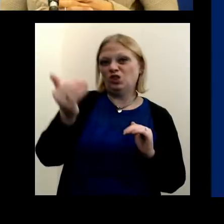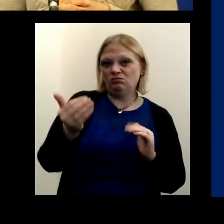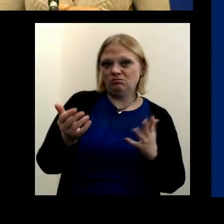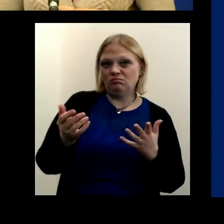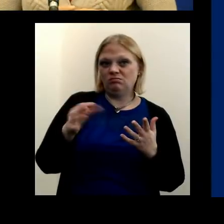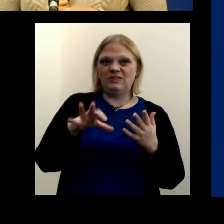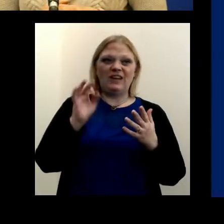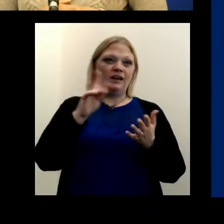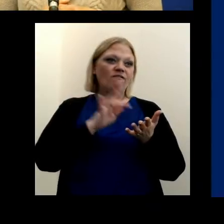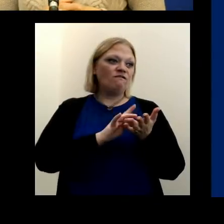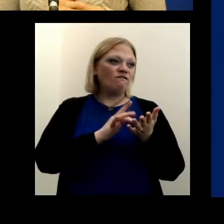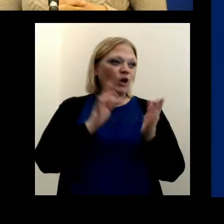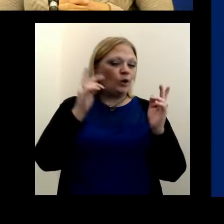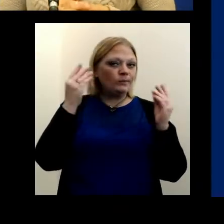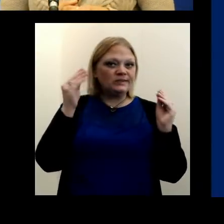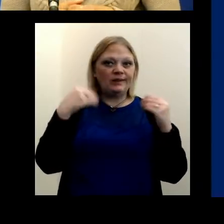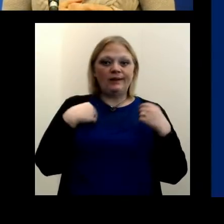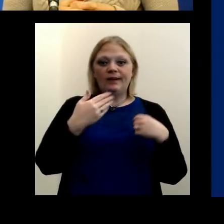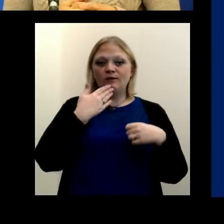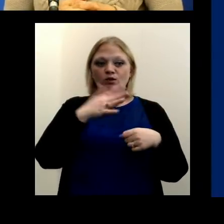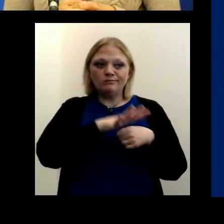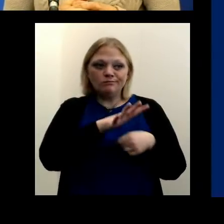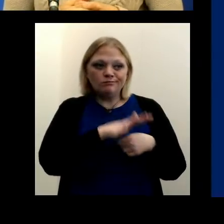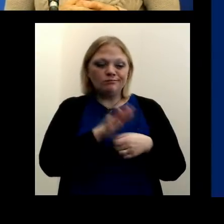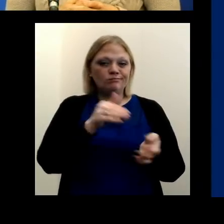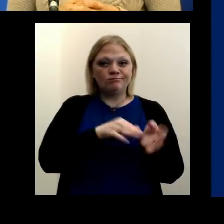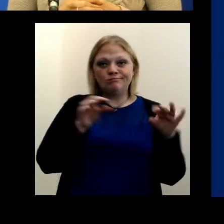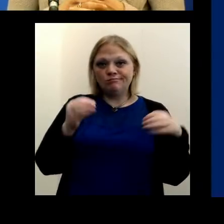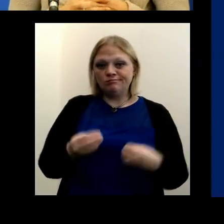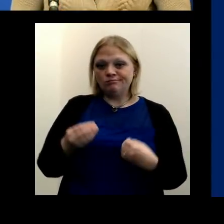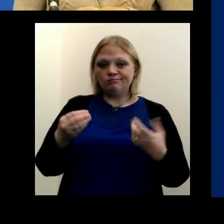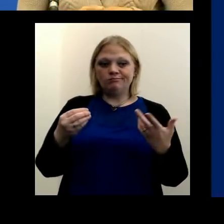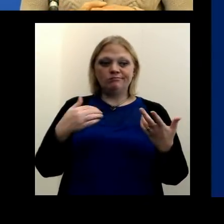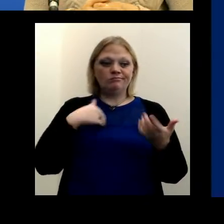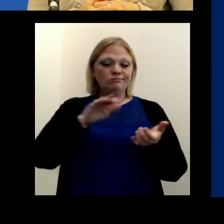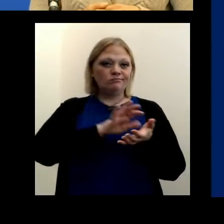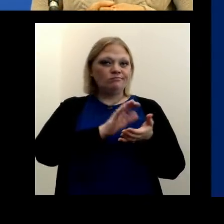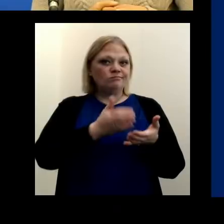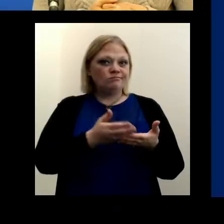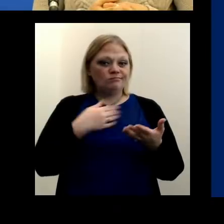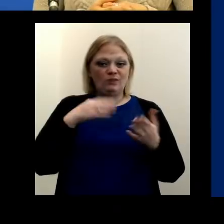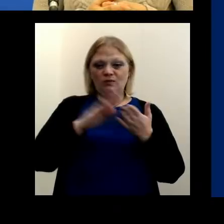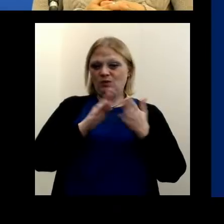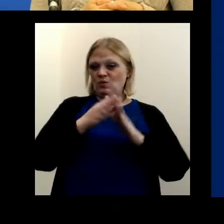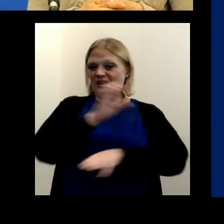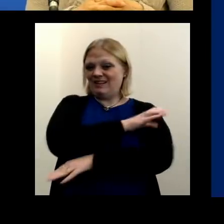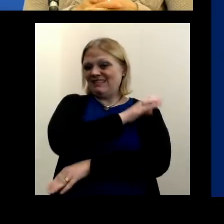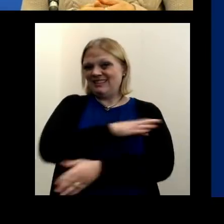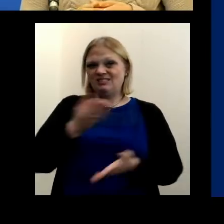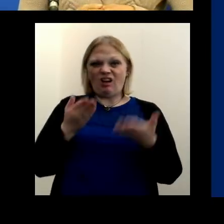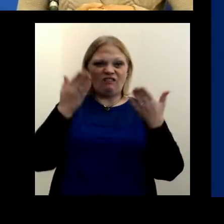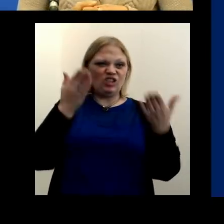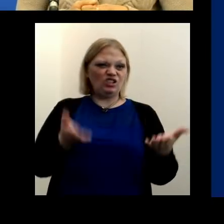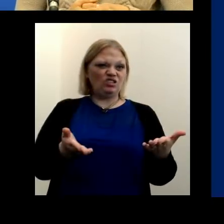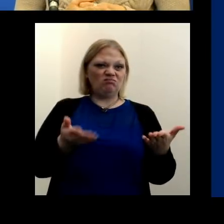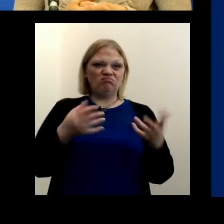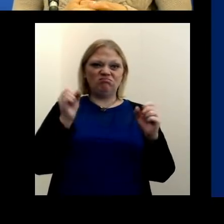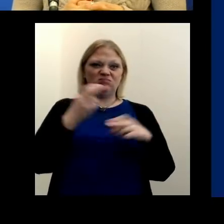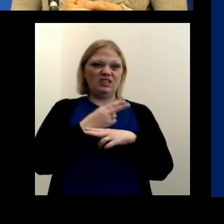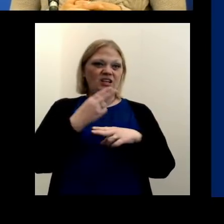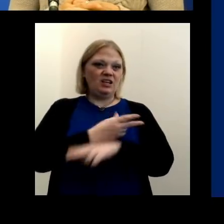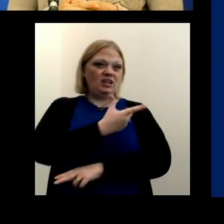at pharmacies, have a good supply, doctor's offices have a good supply, community clinics are offering it, and you can use